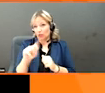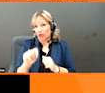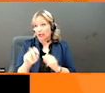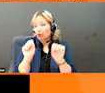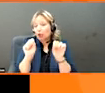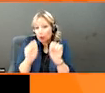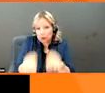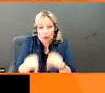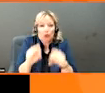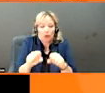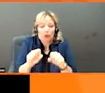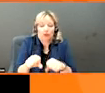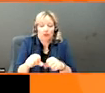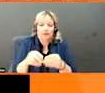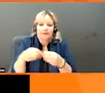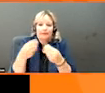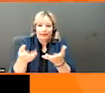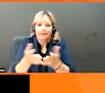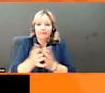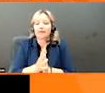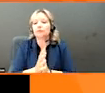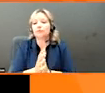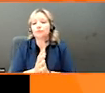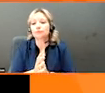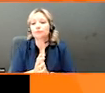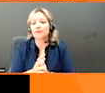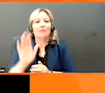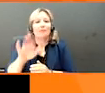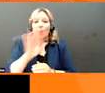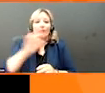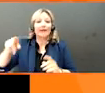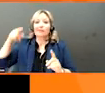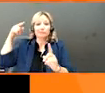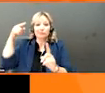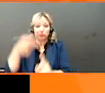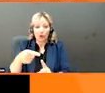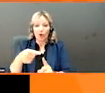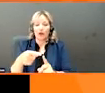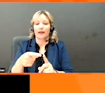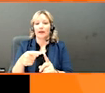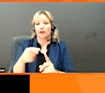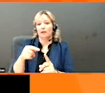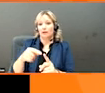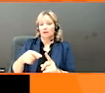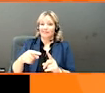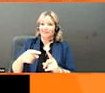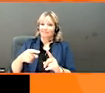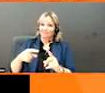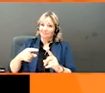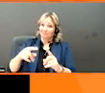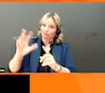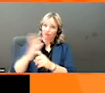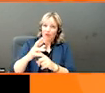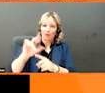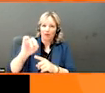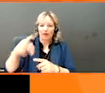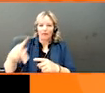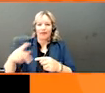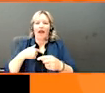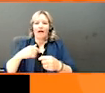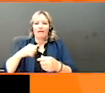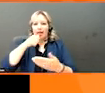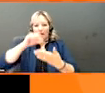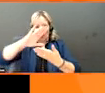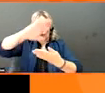proposal, RFP, you're going to have a cover page with the details. You're going to have a table